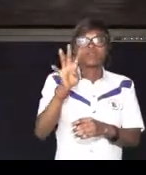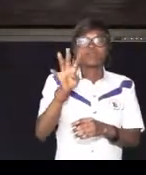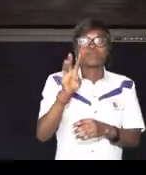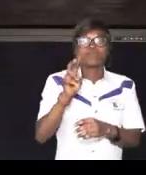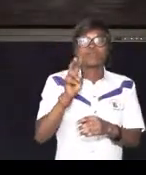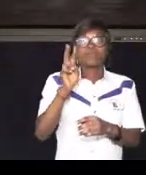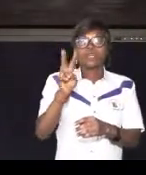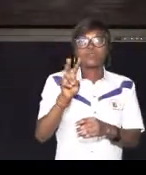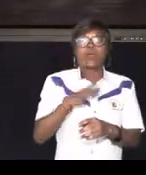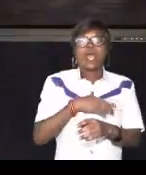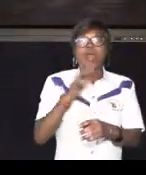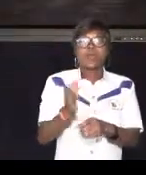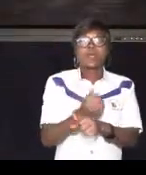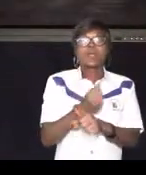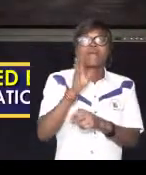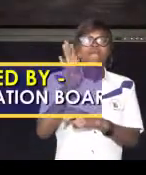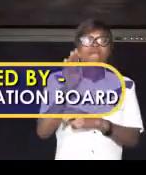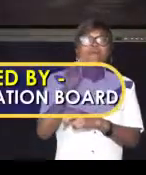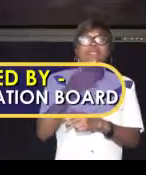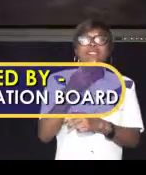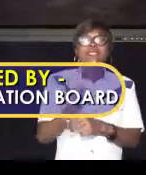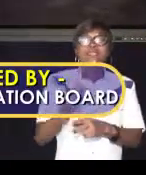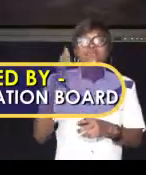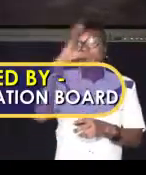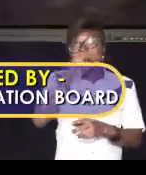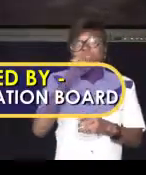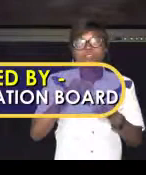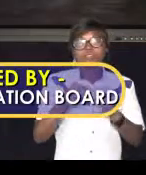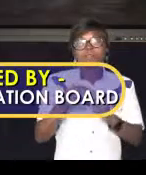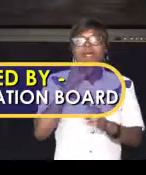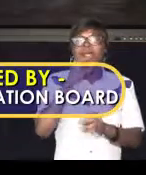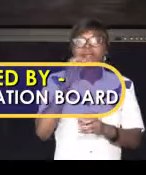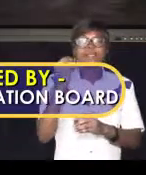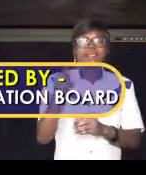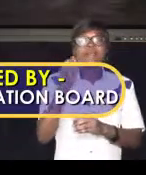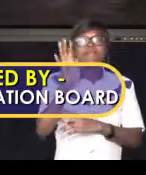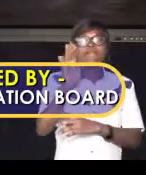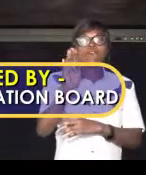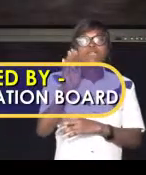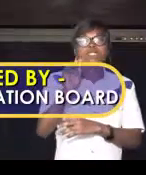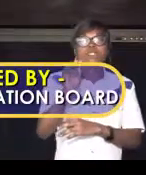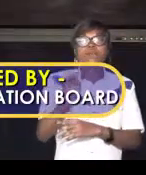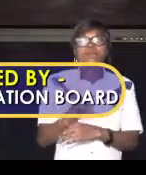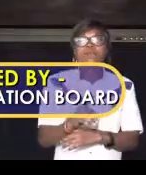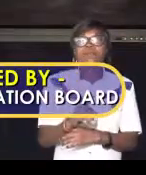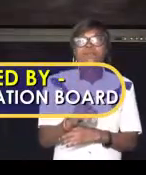get 14. And so the missing number right there is 14.